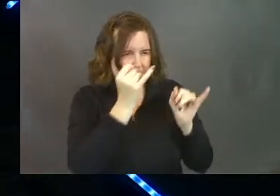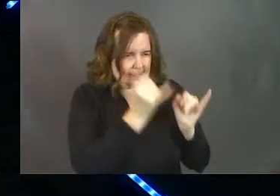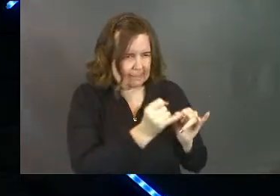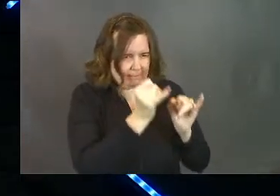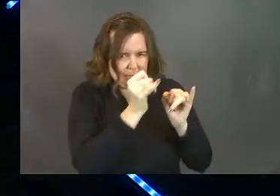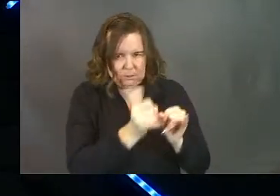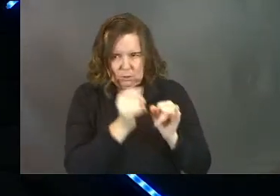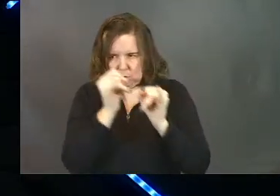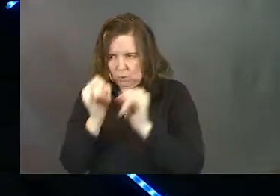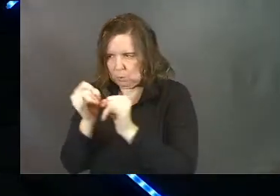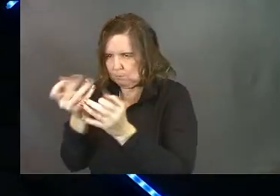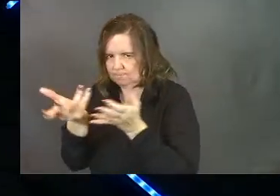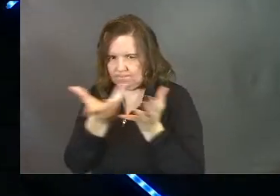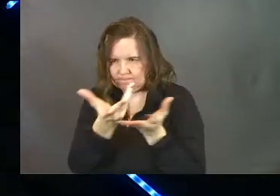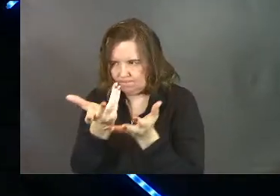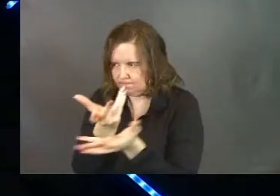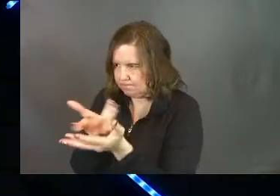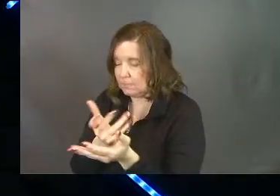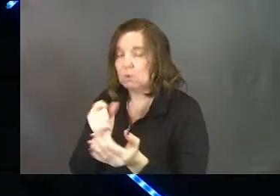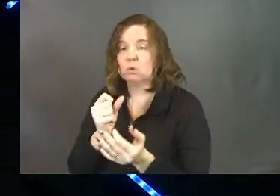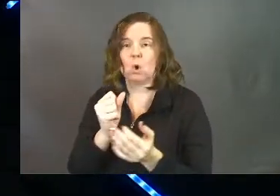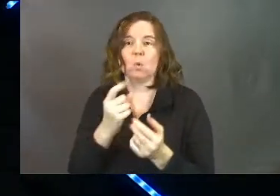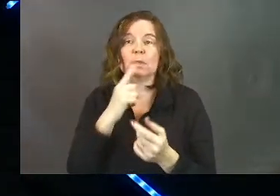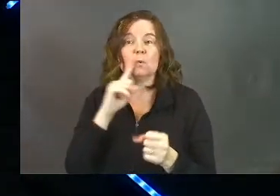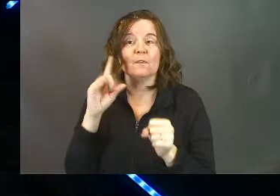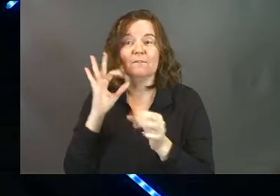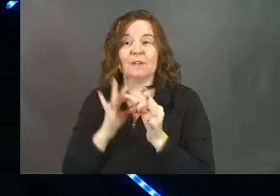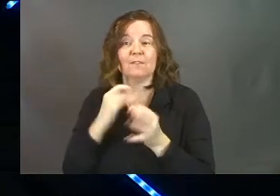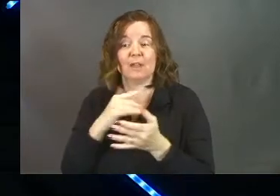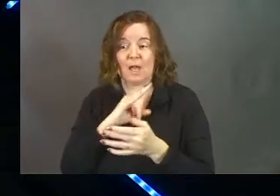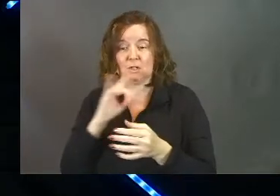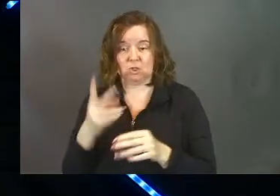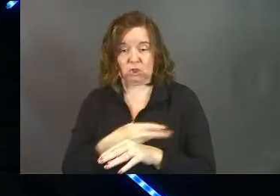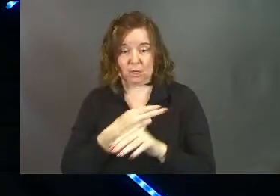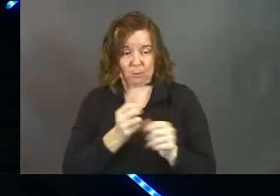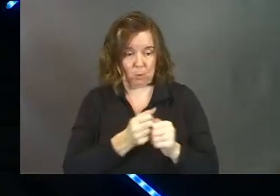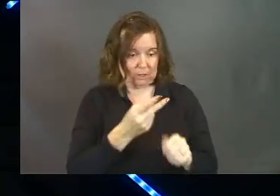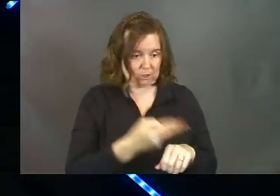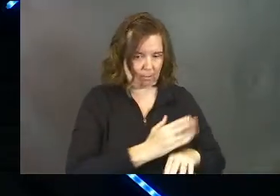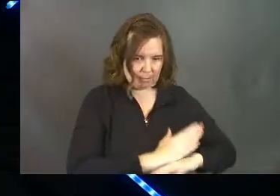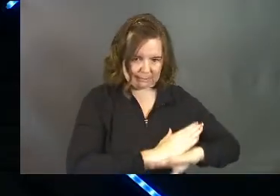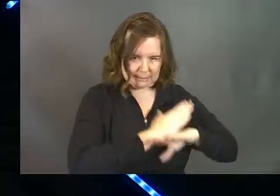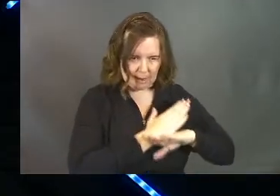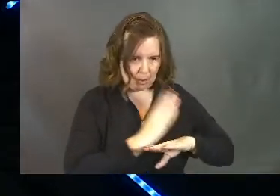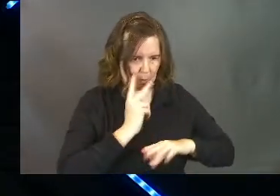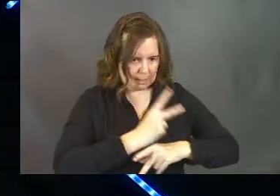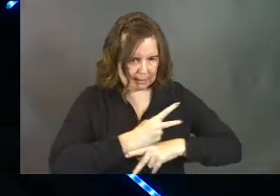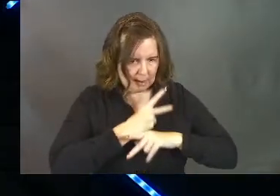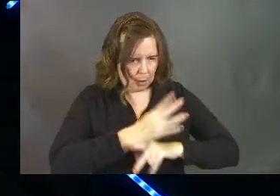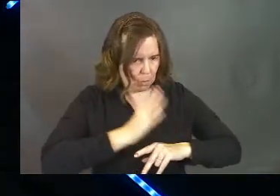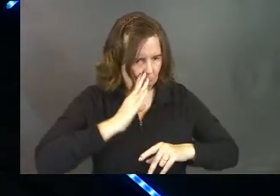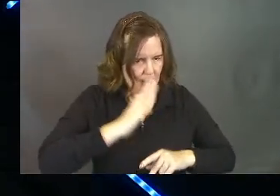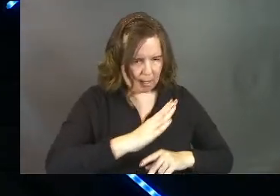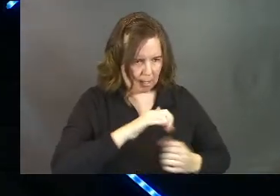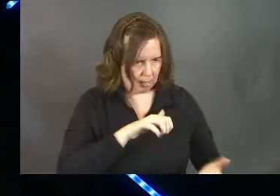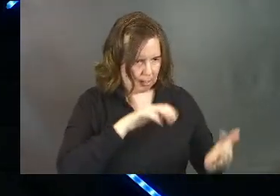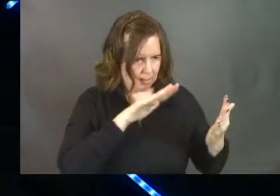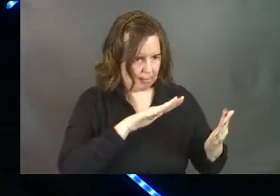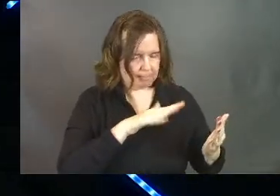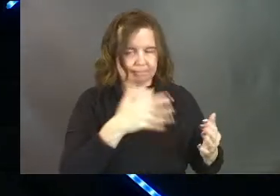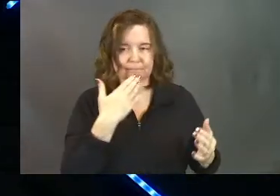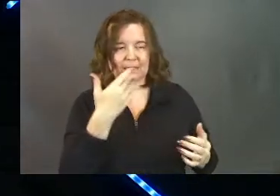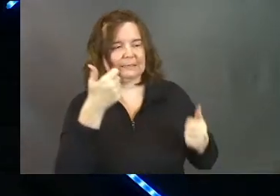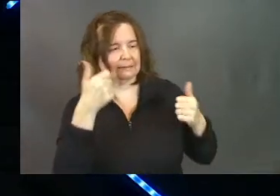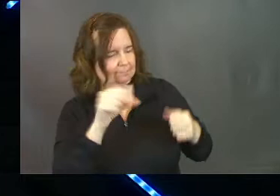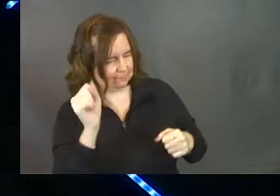individual level. And so he was faithful as a shepherd with these sheep. I'm going to protect, and I'm going to care. And God took that, said, yes,